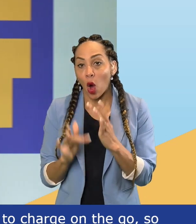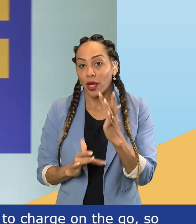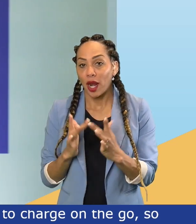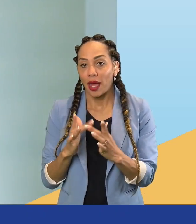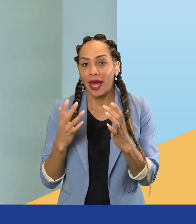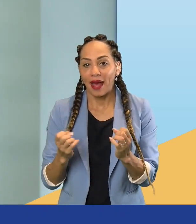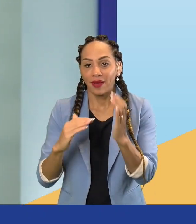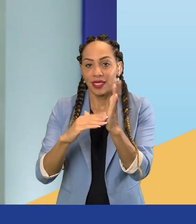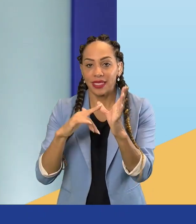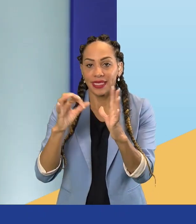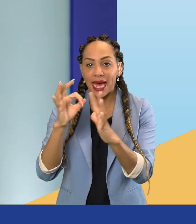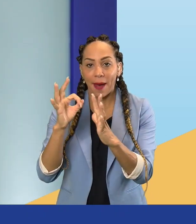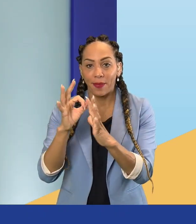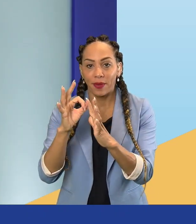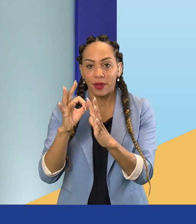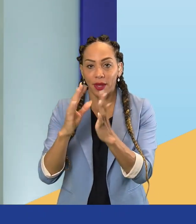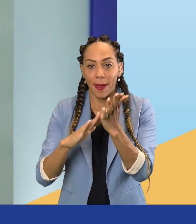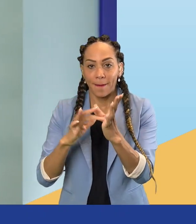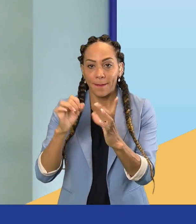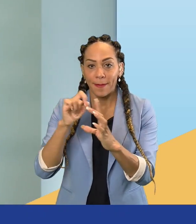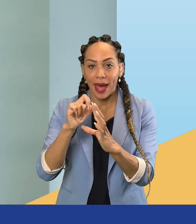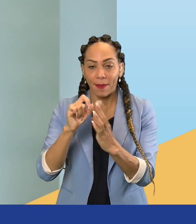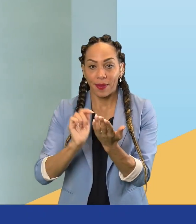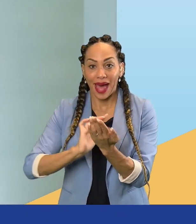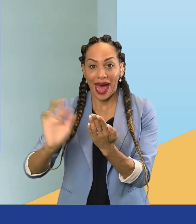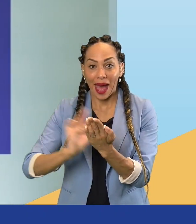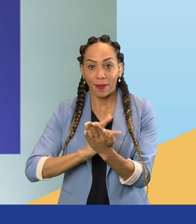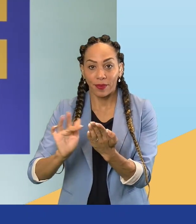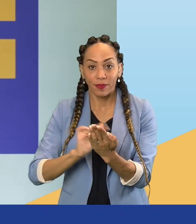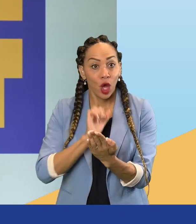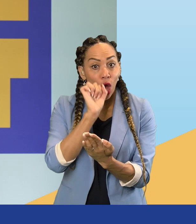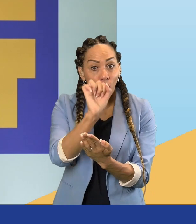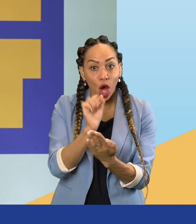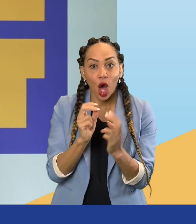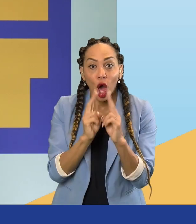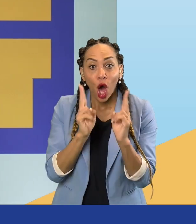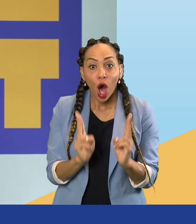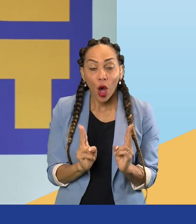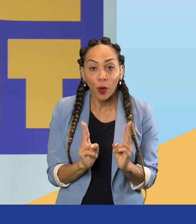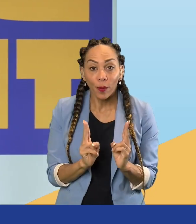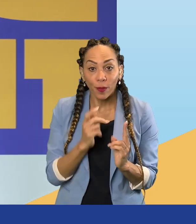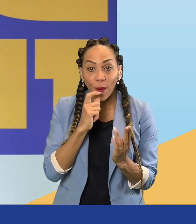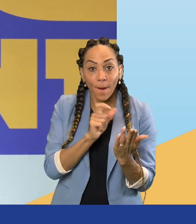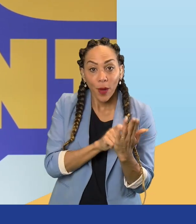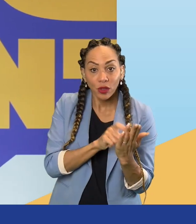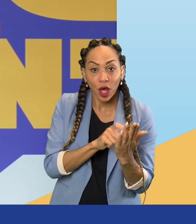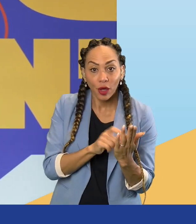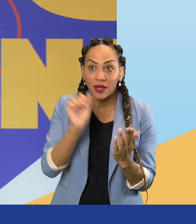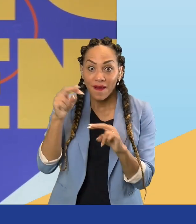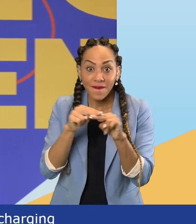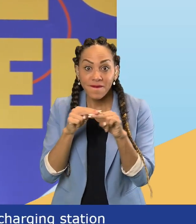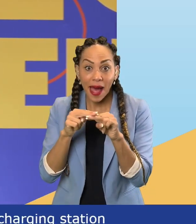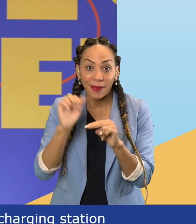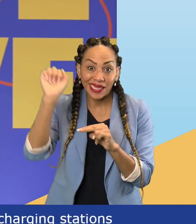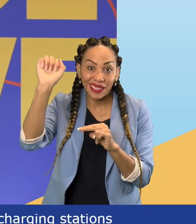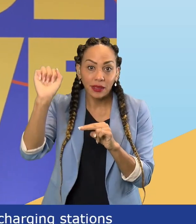you all of the charging stations around the UK. So we put in her home postcode, and we put in her family's postcode in the Highlands, and we